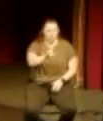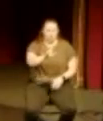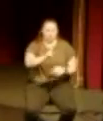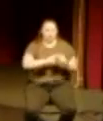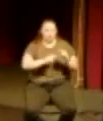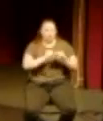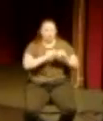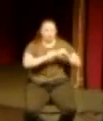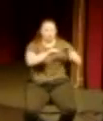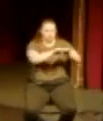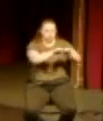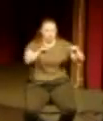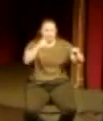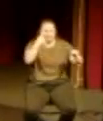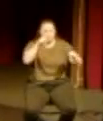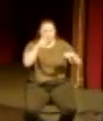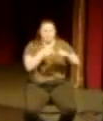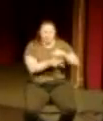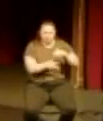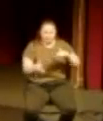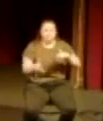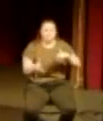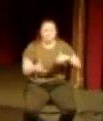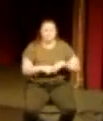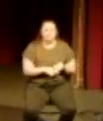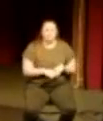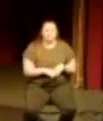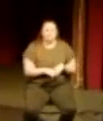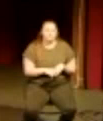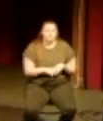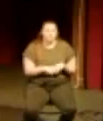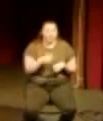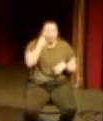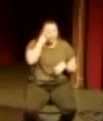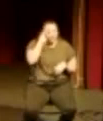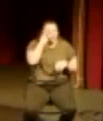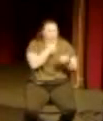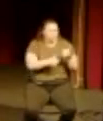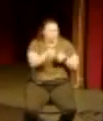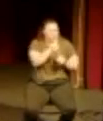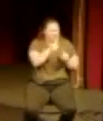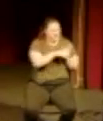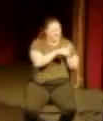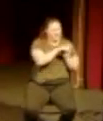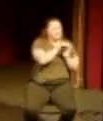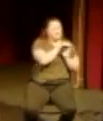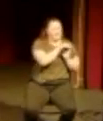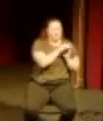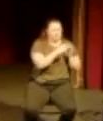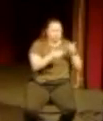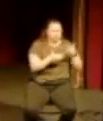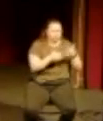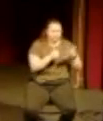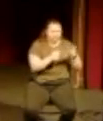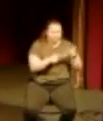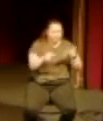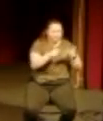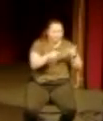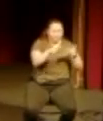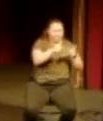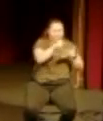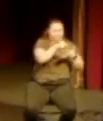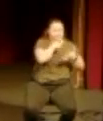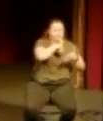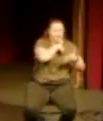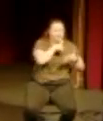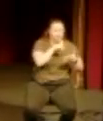told that we're inching up the priority list at the state for a science building in Hanford. That would be a game changer for us